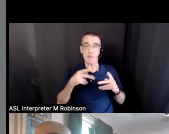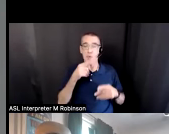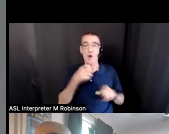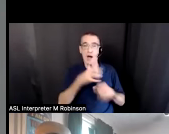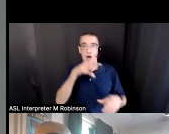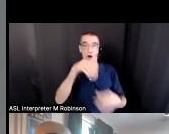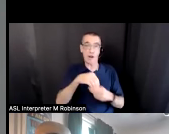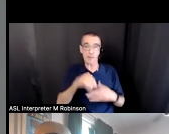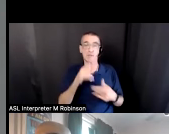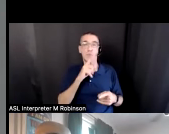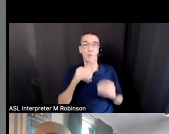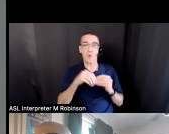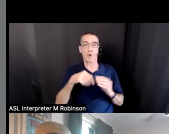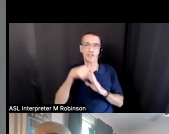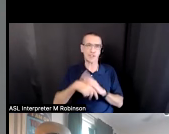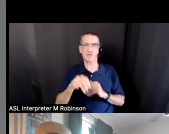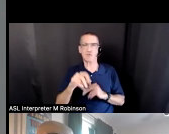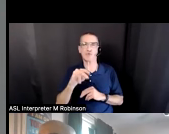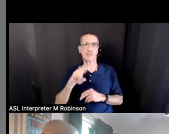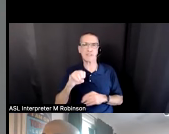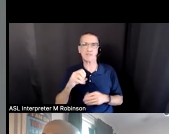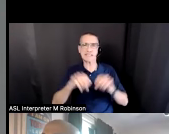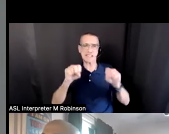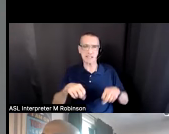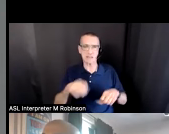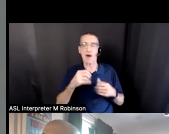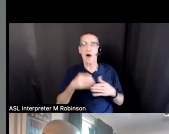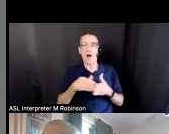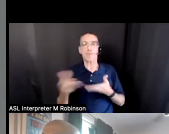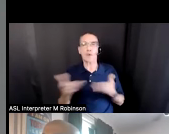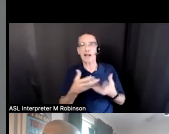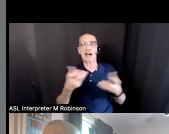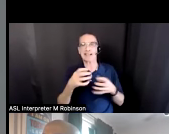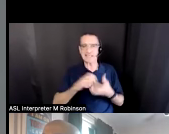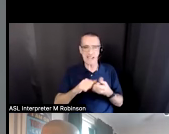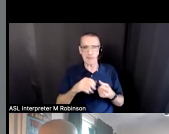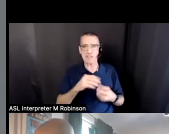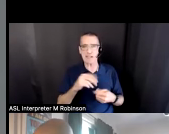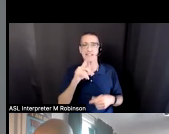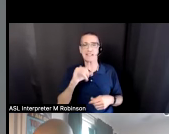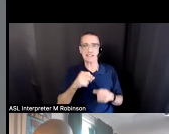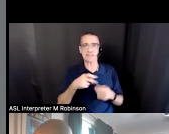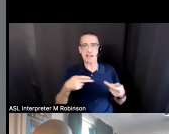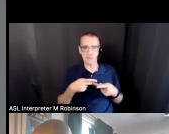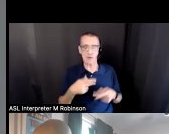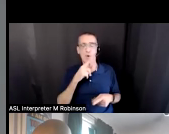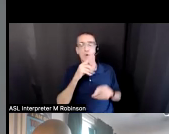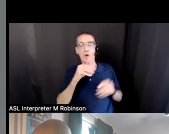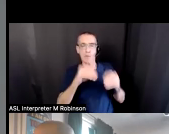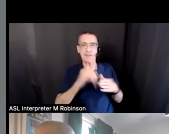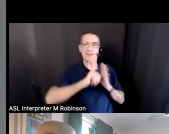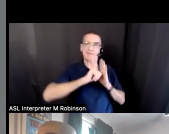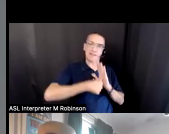these more intrusive systems, can often bring a lot of damage and displacement. And so we really want to put that emphasis